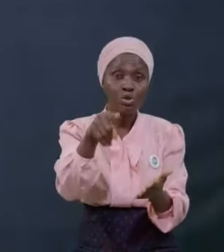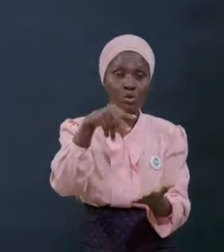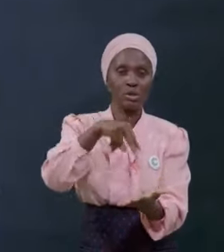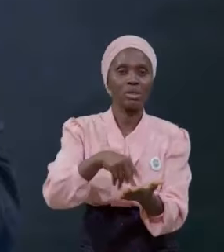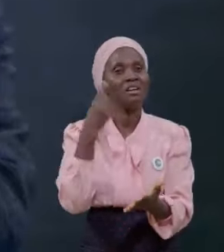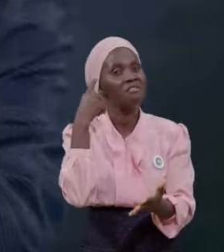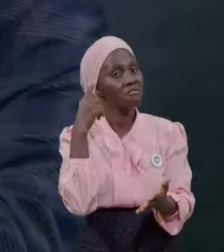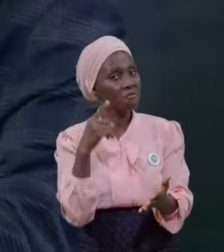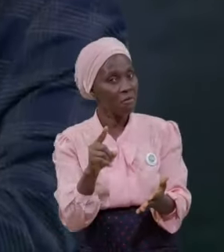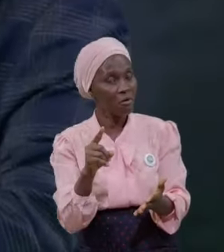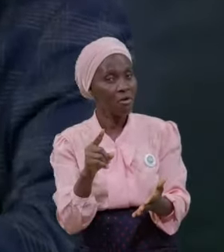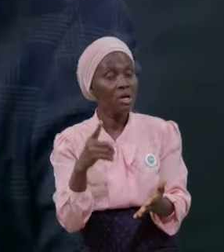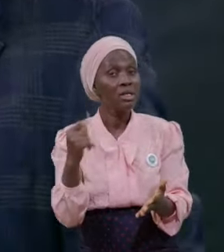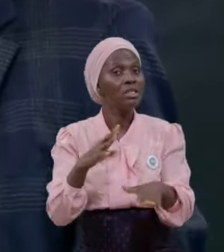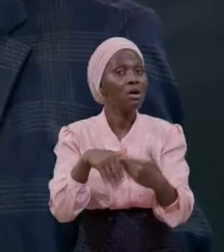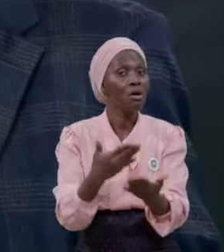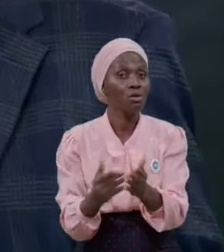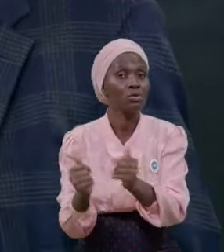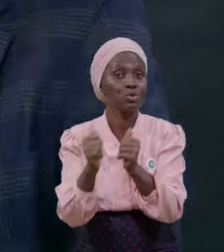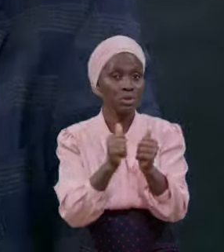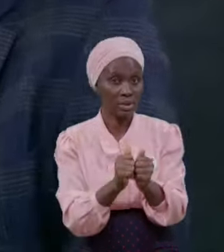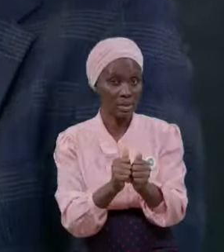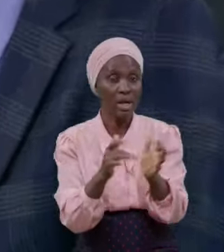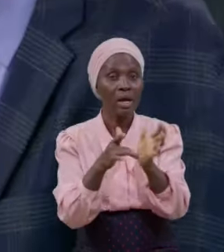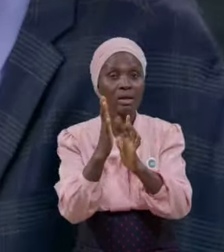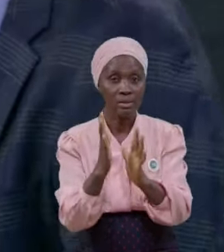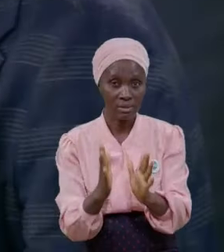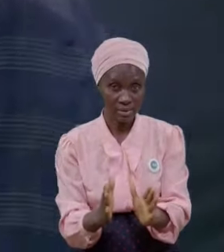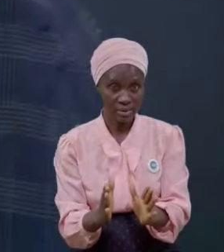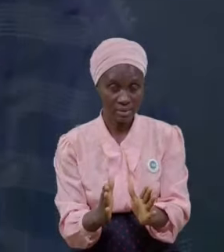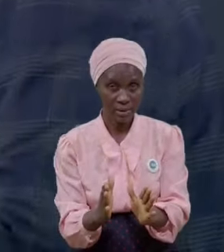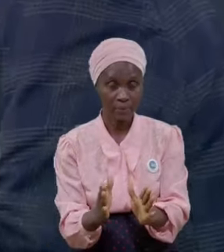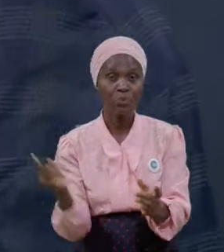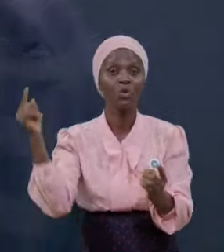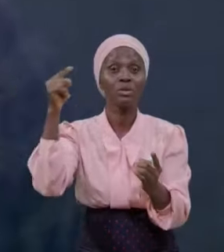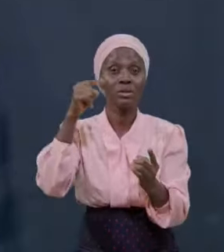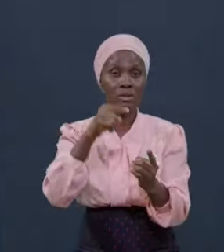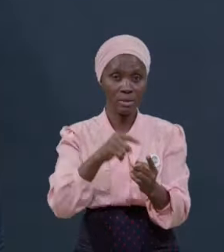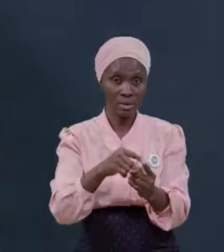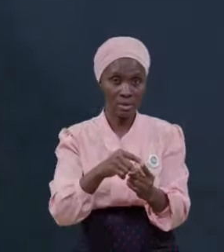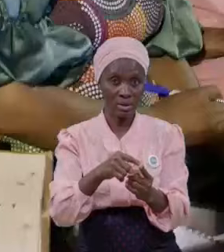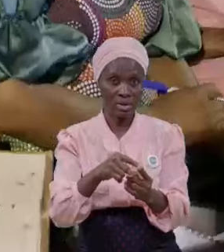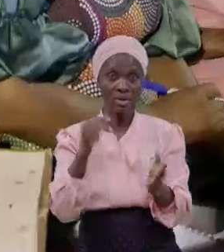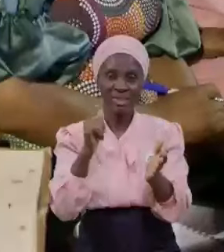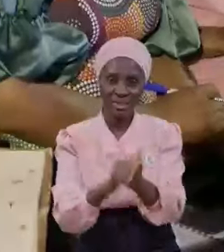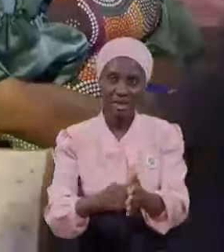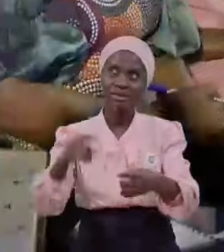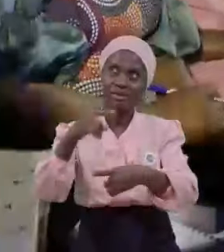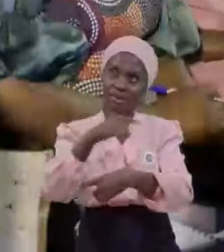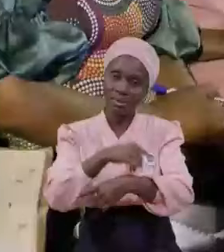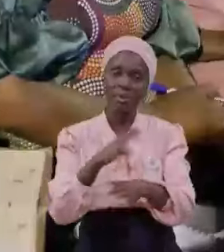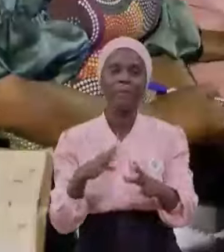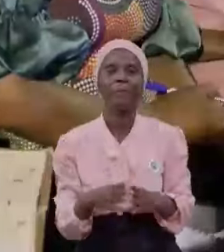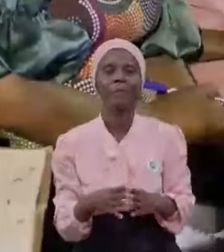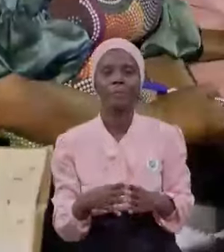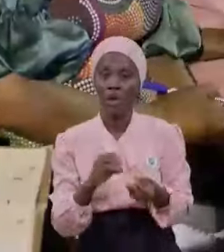altogether Christian until that day. Let's come to number one here. The number one thing here